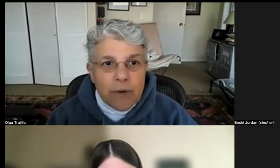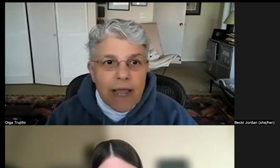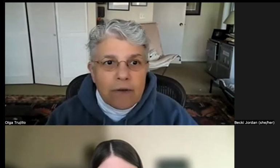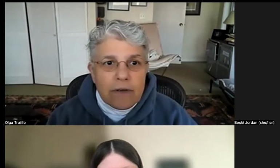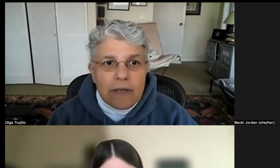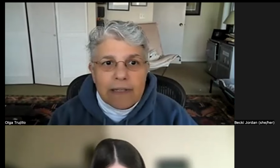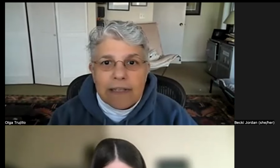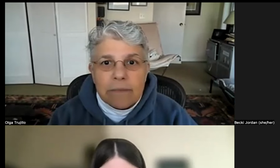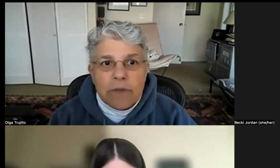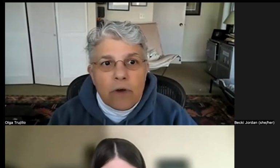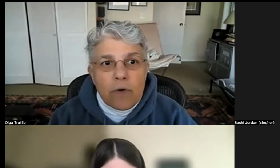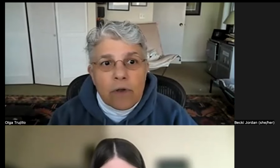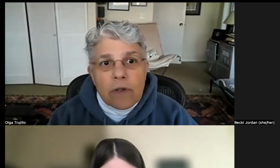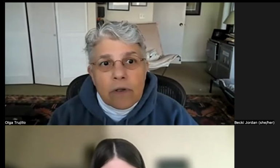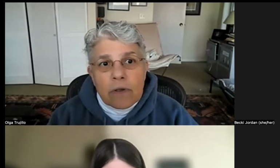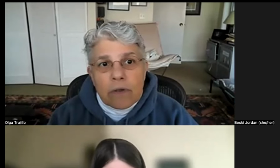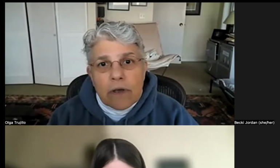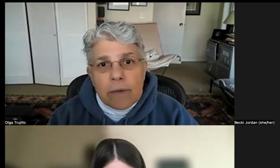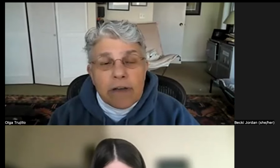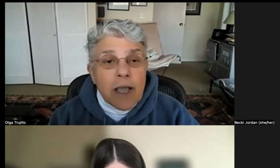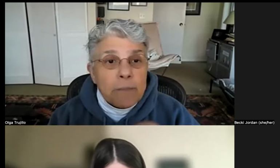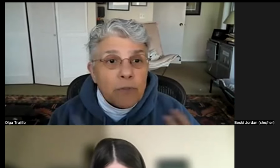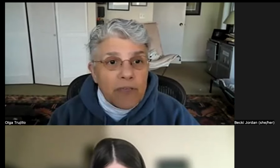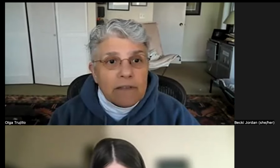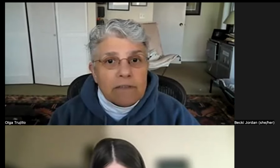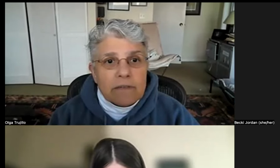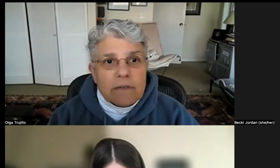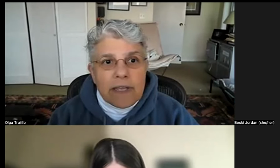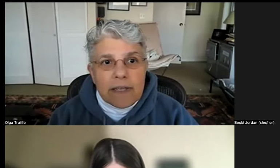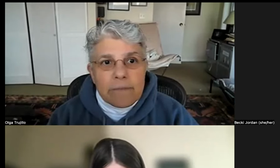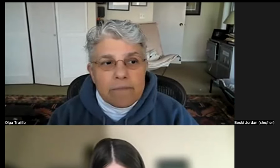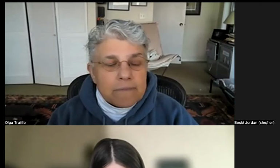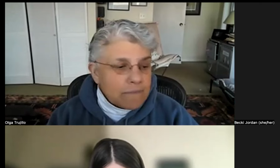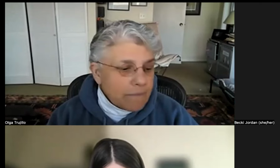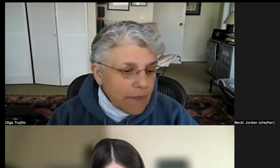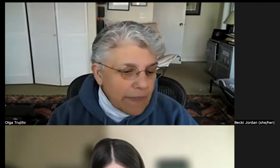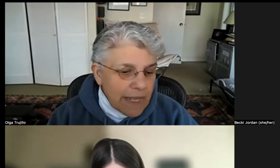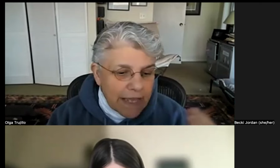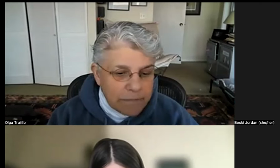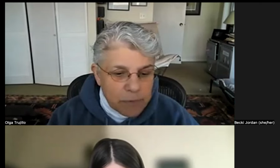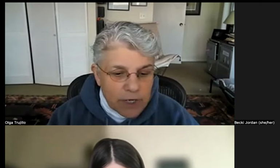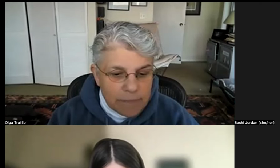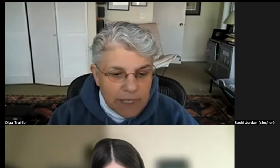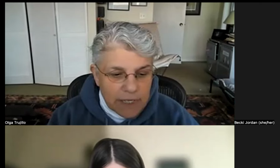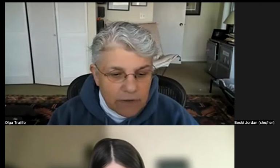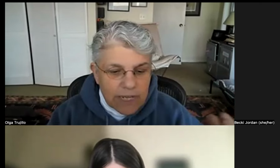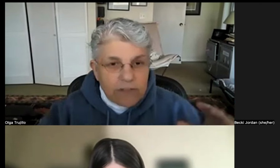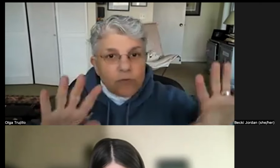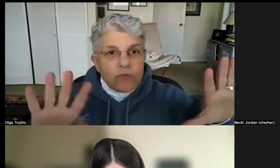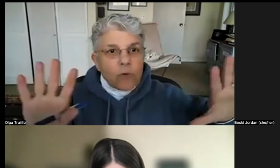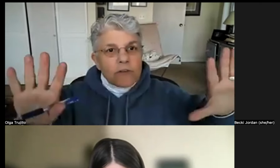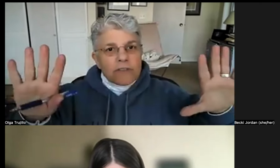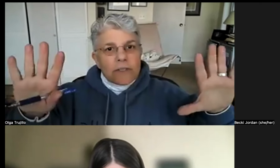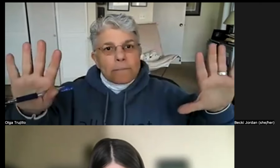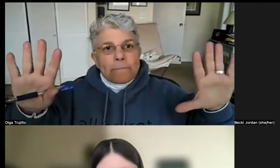showed me around, I let them know a couple things. Like they had people coming in, they had